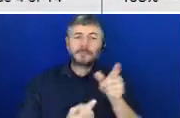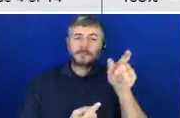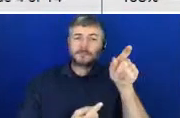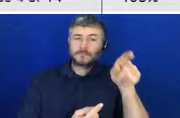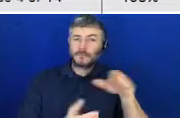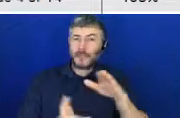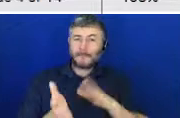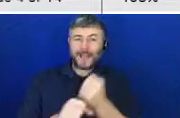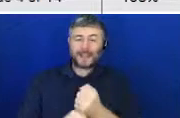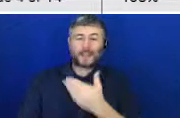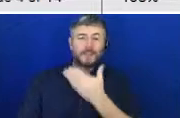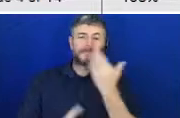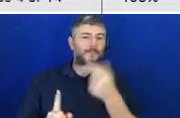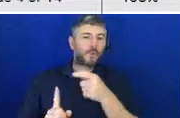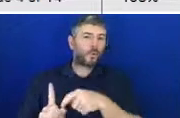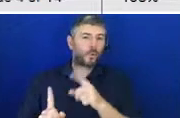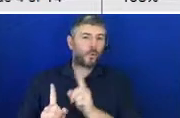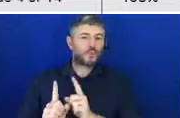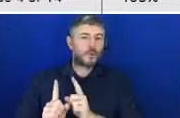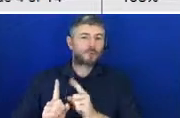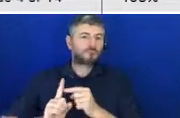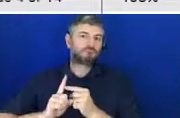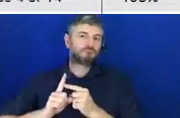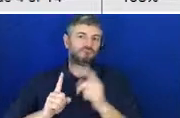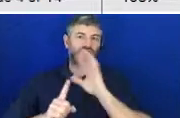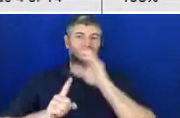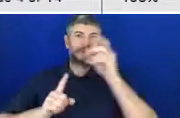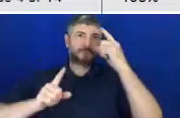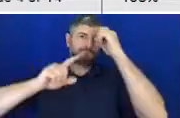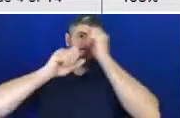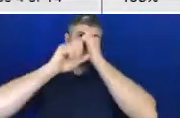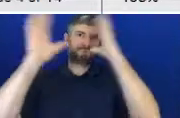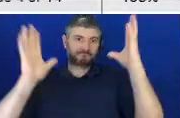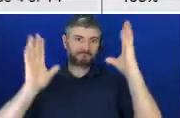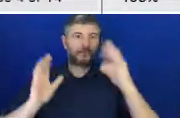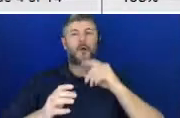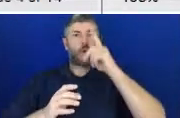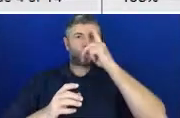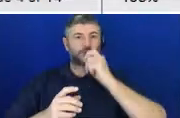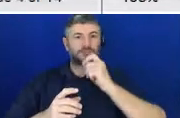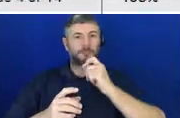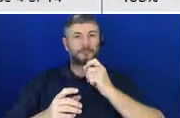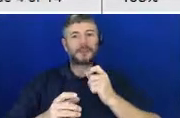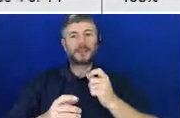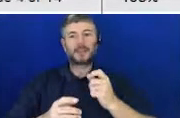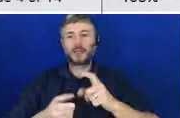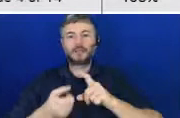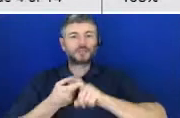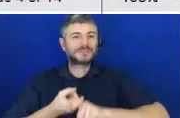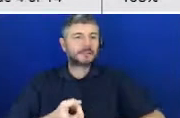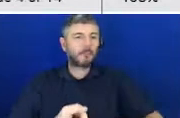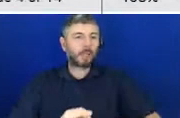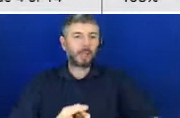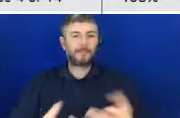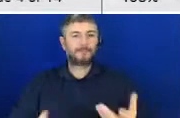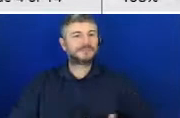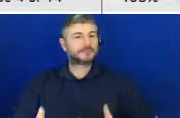was the idea that she should be ethically and sustainable in her thinking when running her